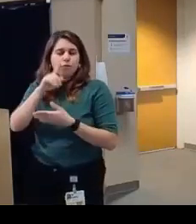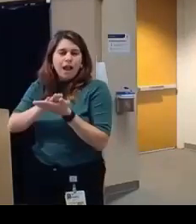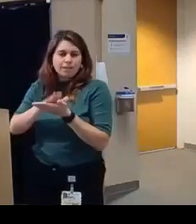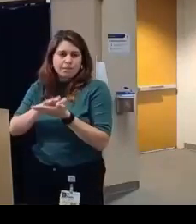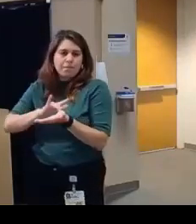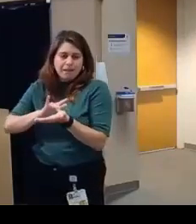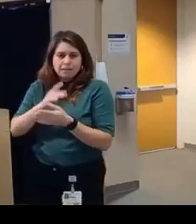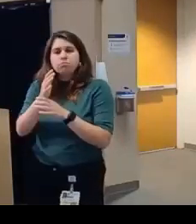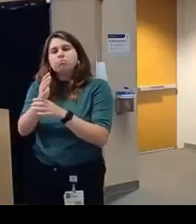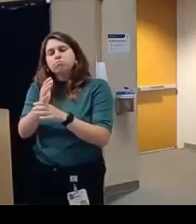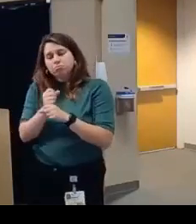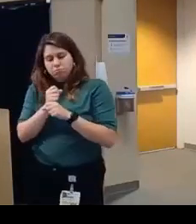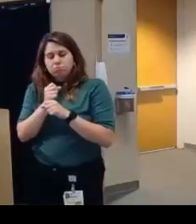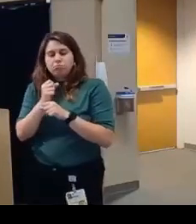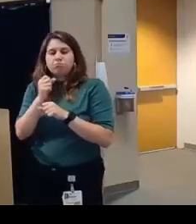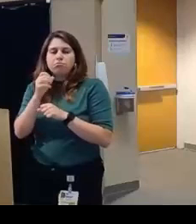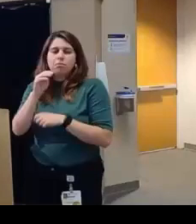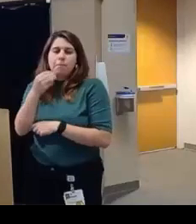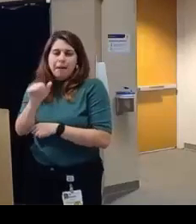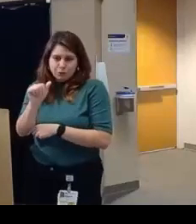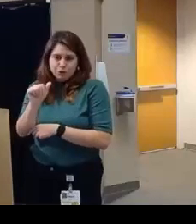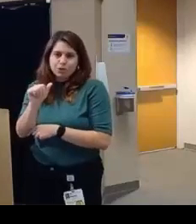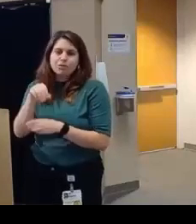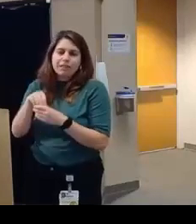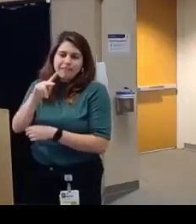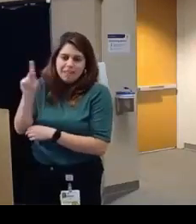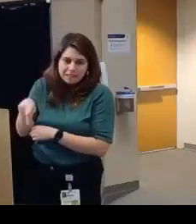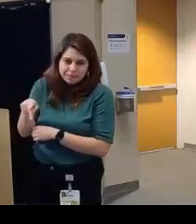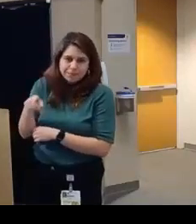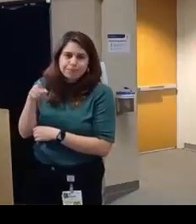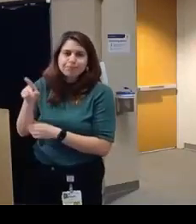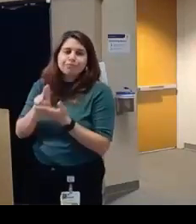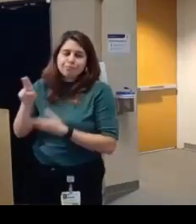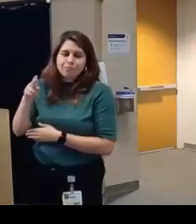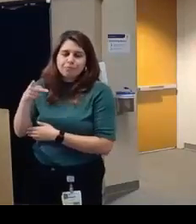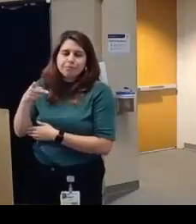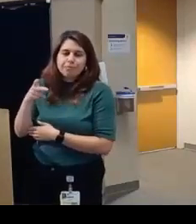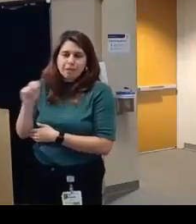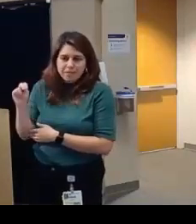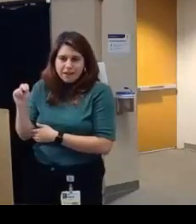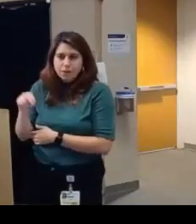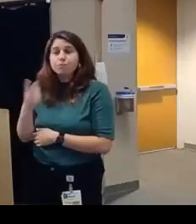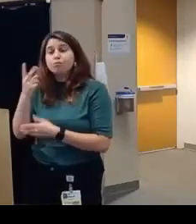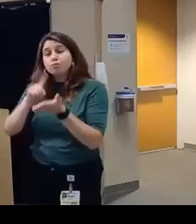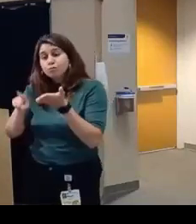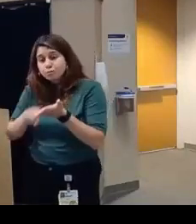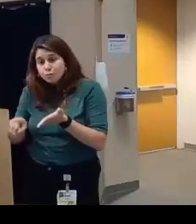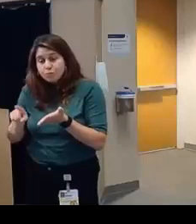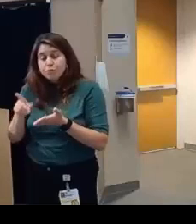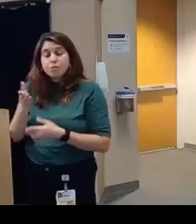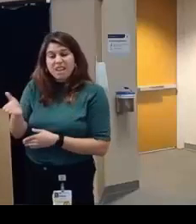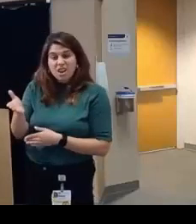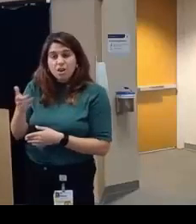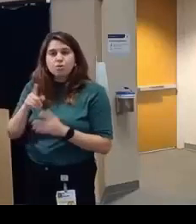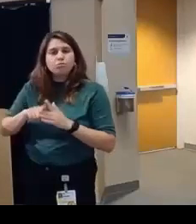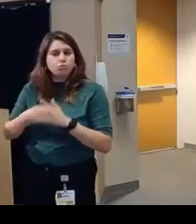and getting a master's degree. Across the way in Philadelphia at the University of Pennsylvania, there were two researchers there who were just